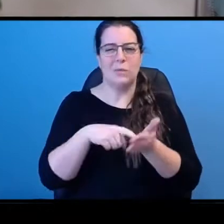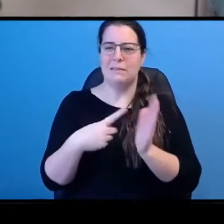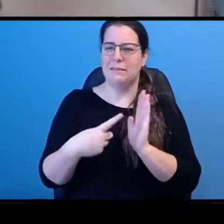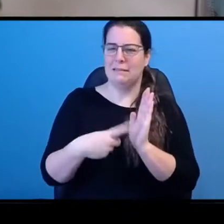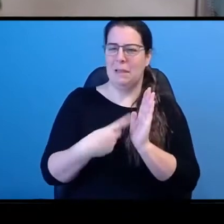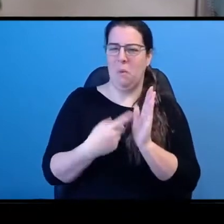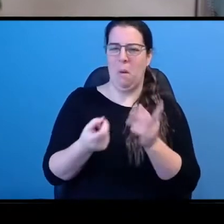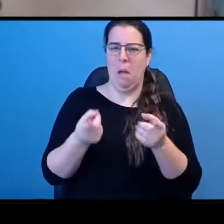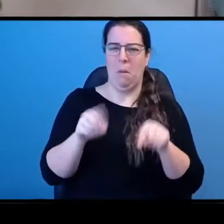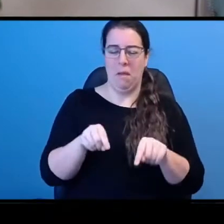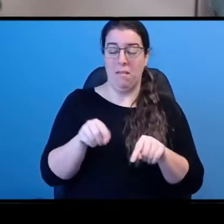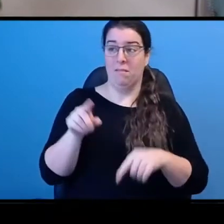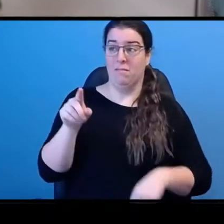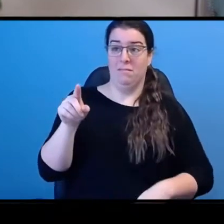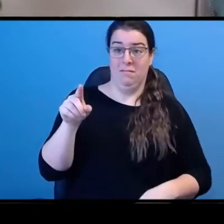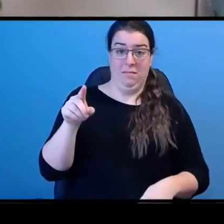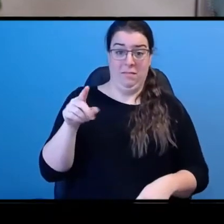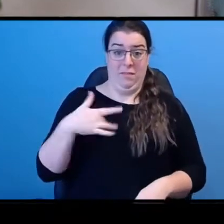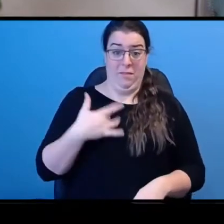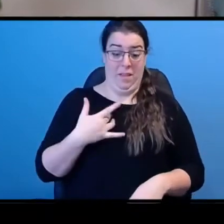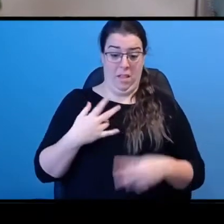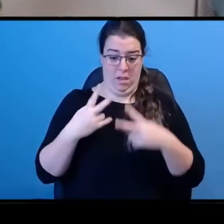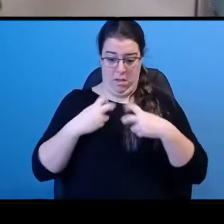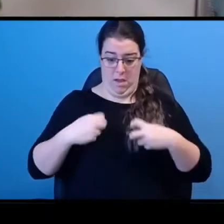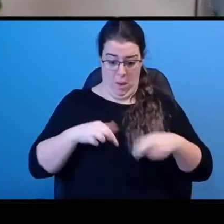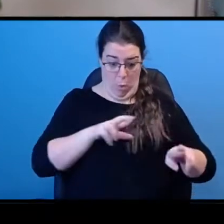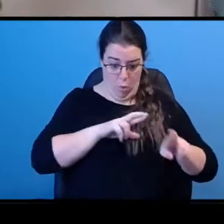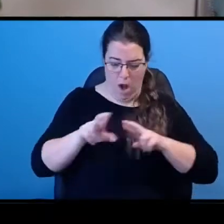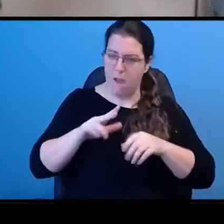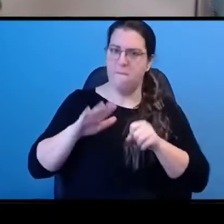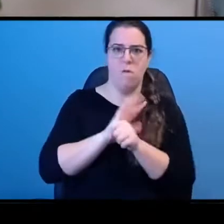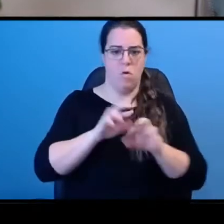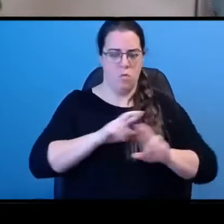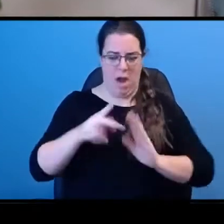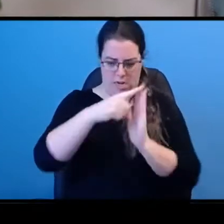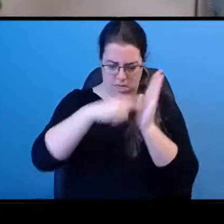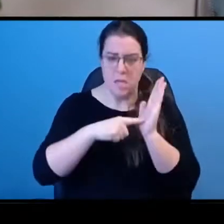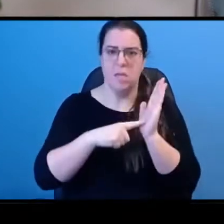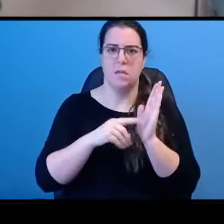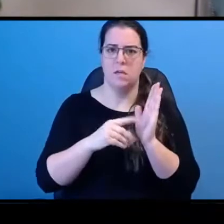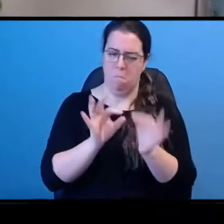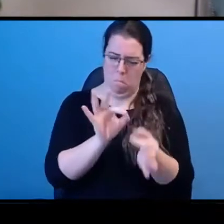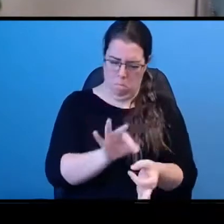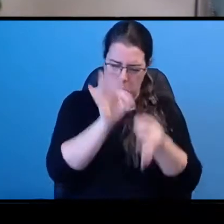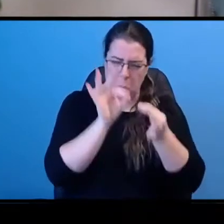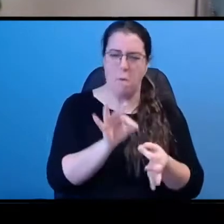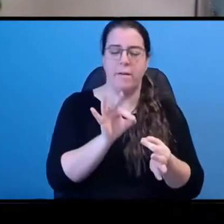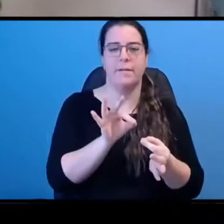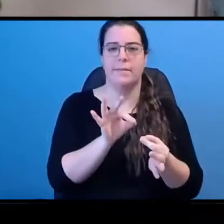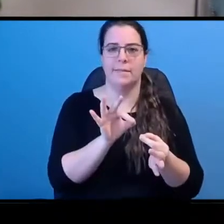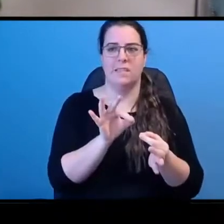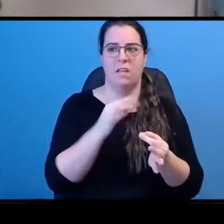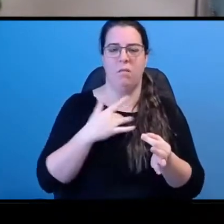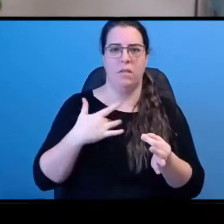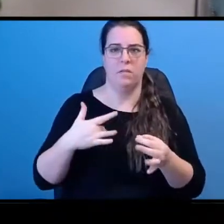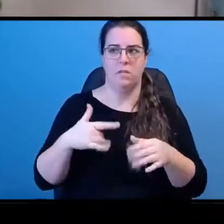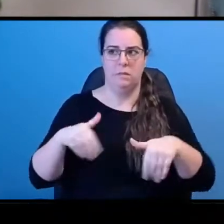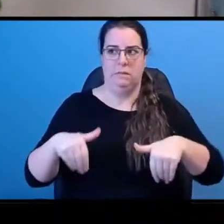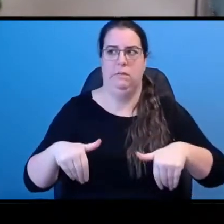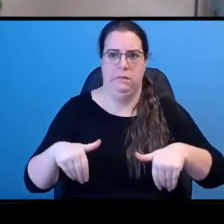figured out. Yeah. So I might as well not start. I don't know where I would put this. I don't know who I'd work with. I don't